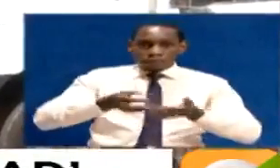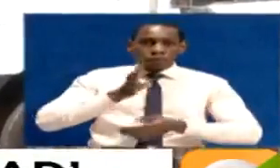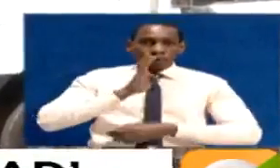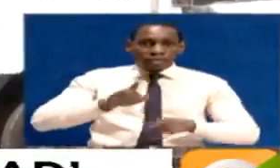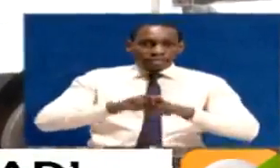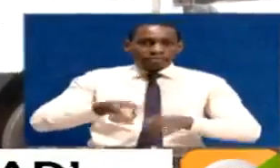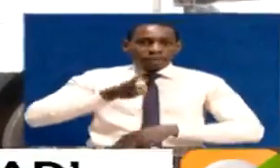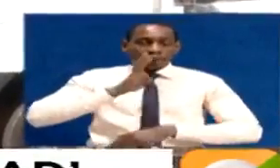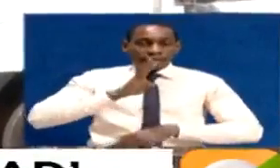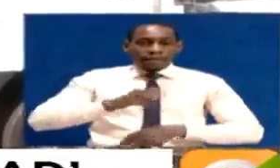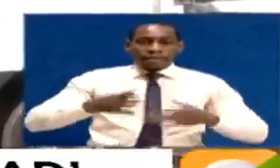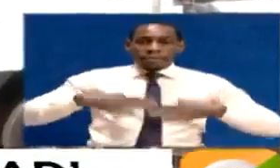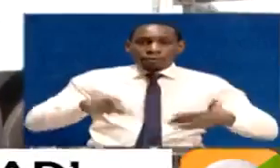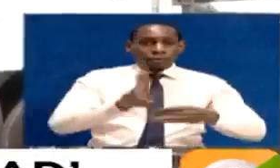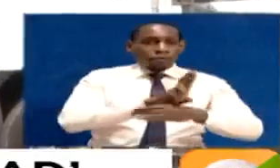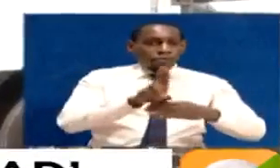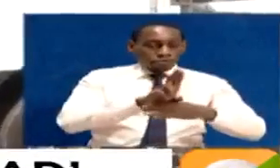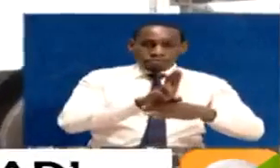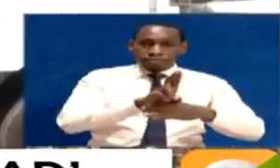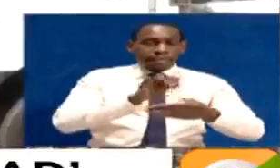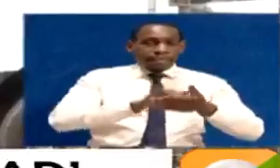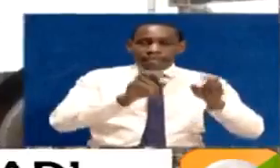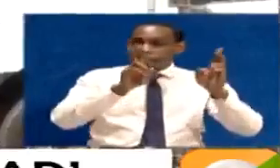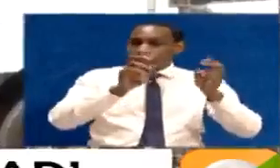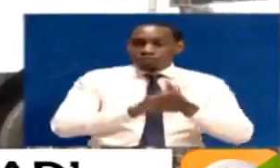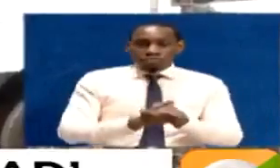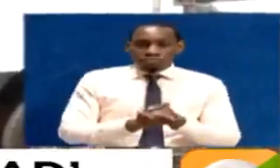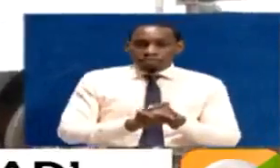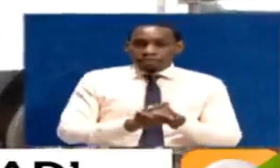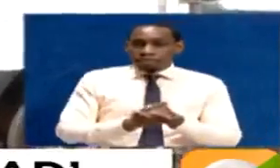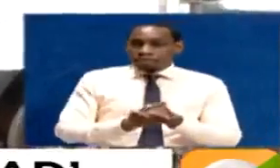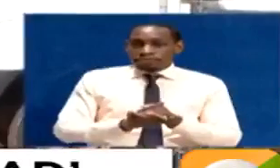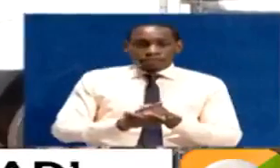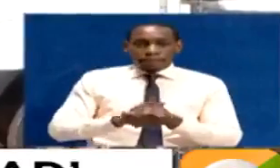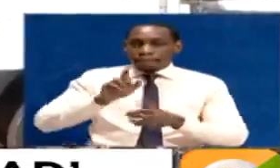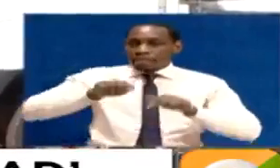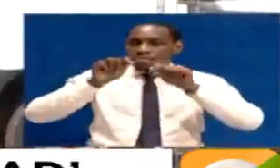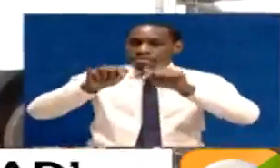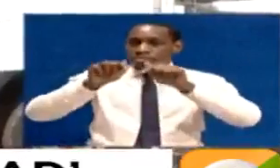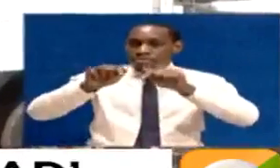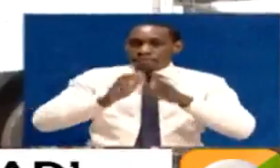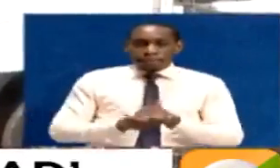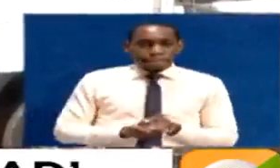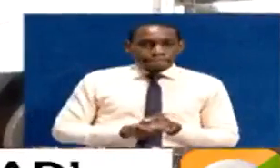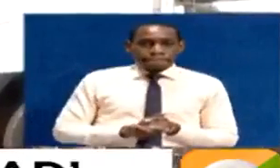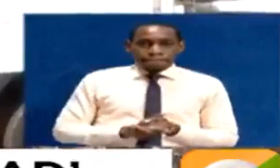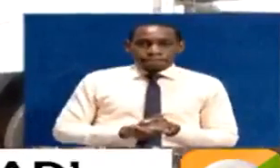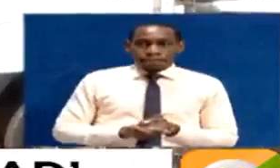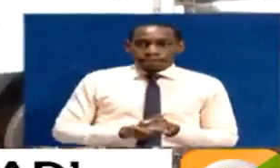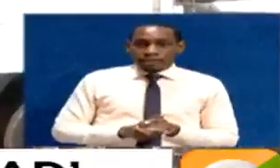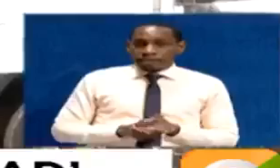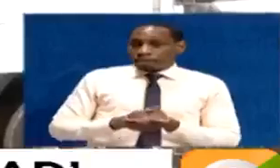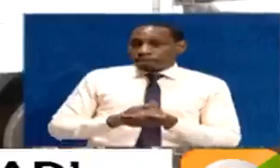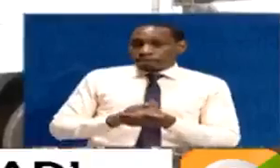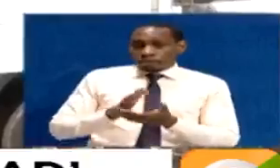na maji yenyewe ni yale yanatumiwa na binadamu, hilo ni jambo la ambalo linafaa kukemewa vibaya sana. Kwa hivyo